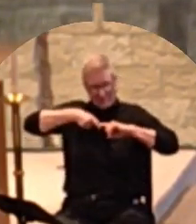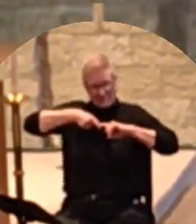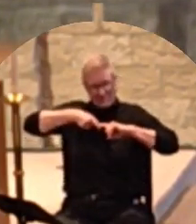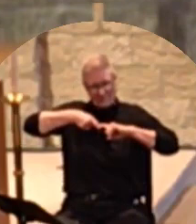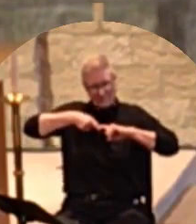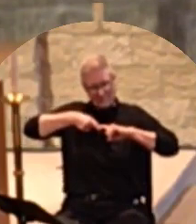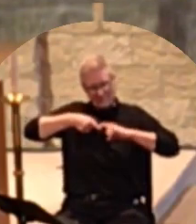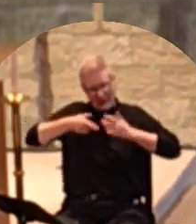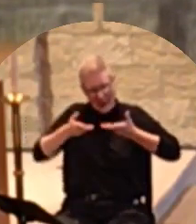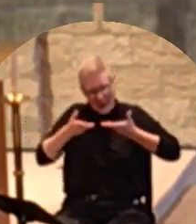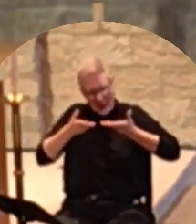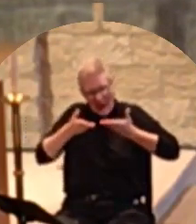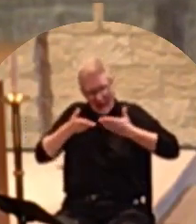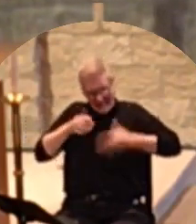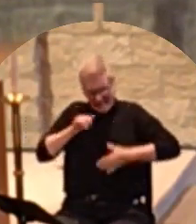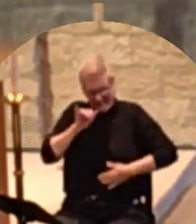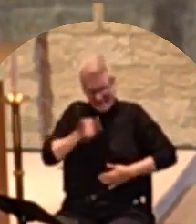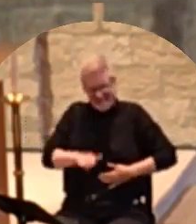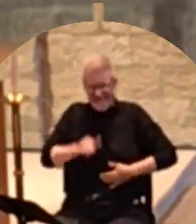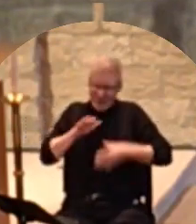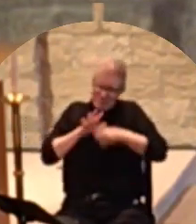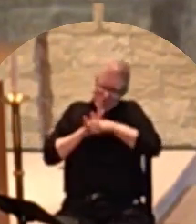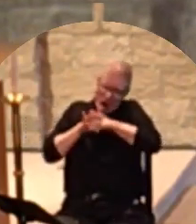to flood with love.